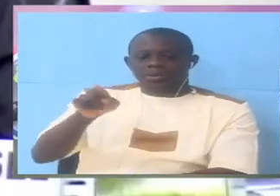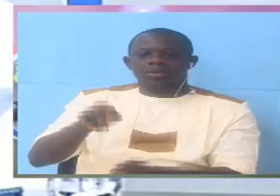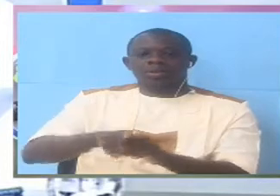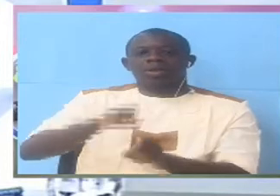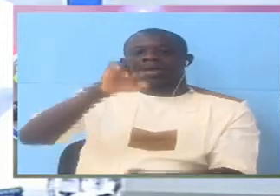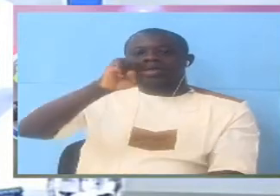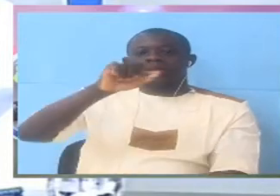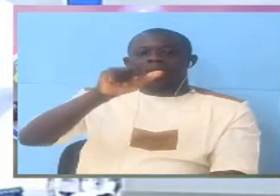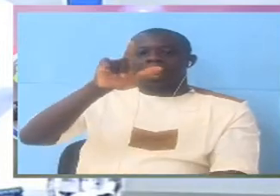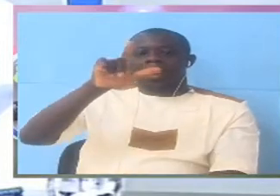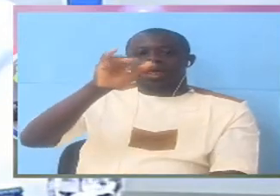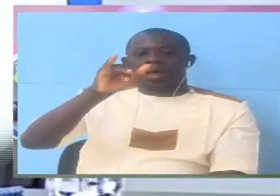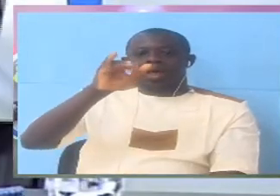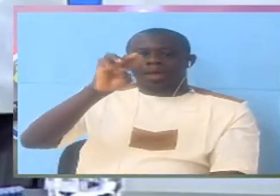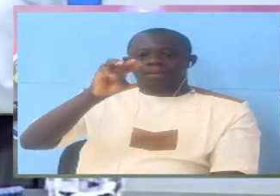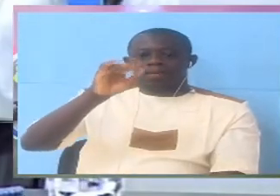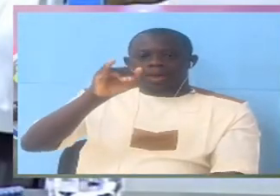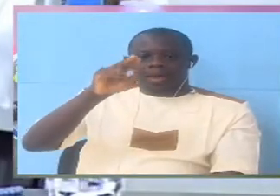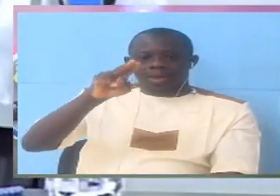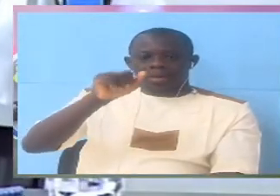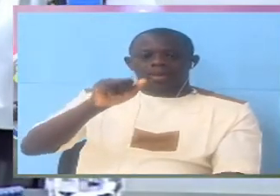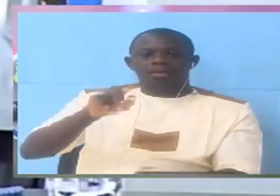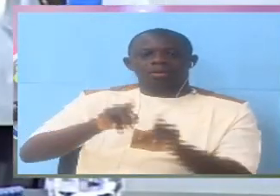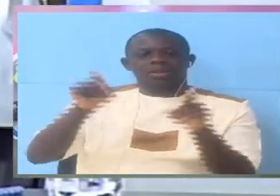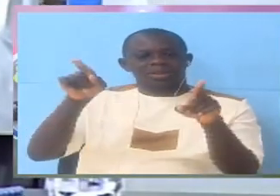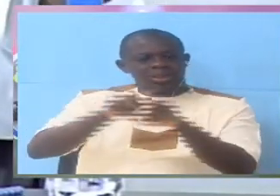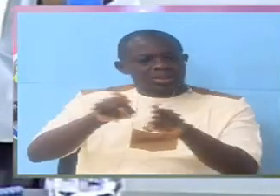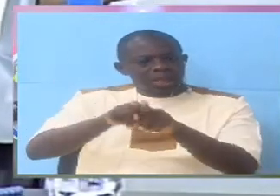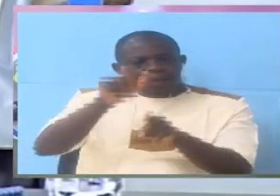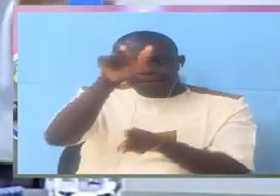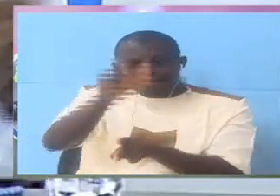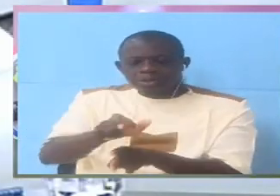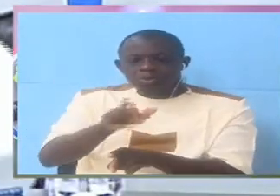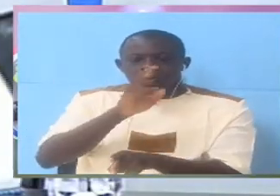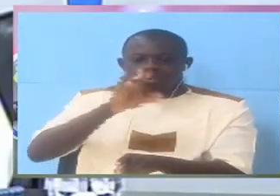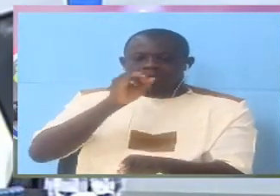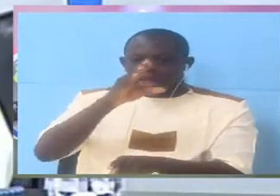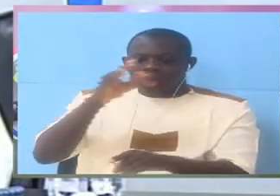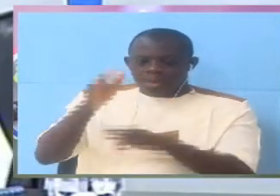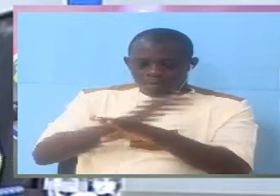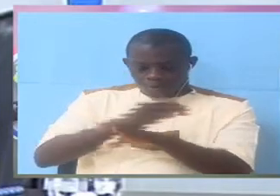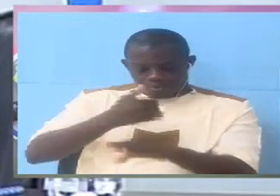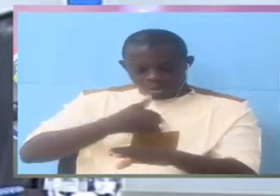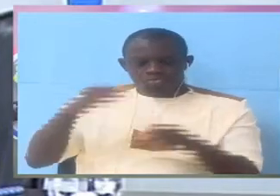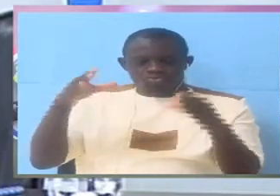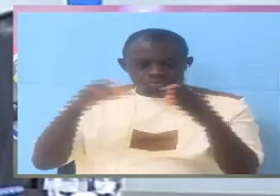Salimina who lied against me here that I was among a panel of investigators.